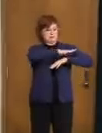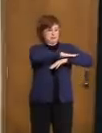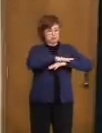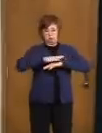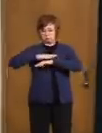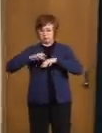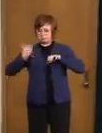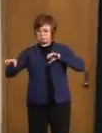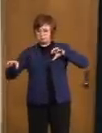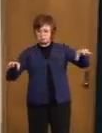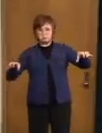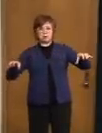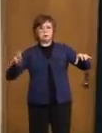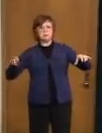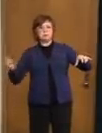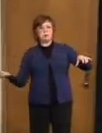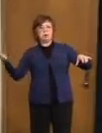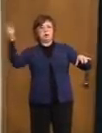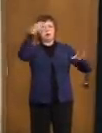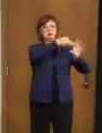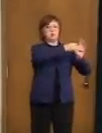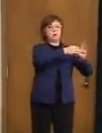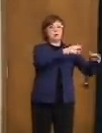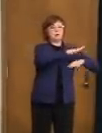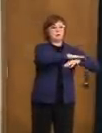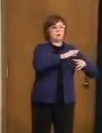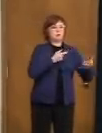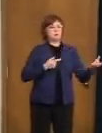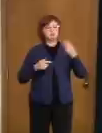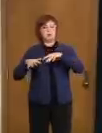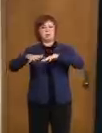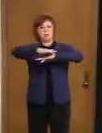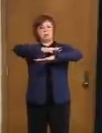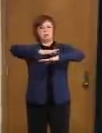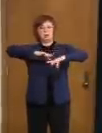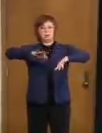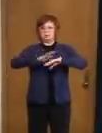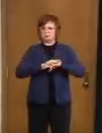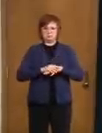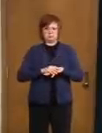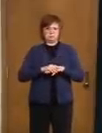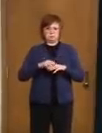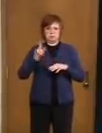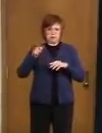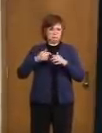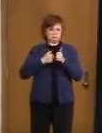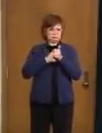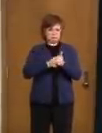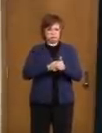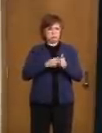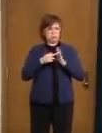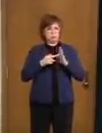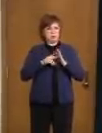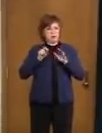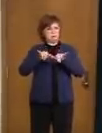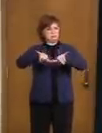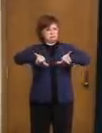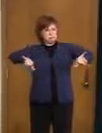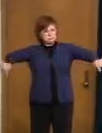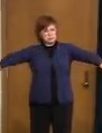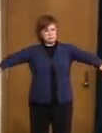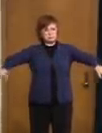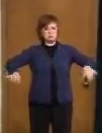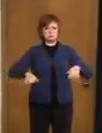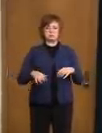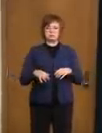that's resulting in outbreaks. So again, I think we have to recognize that unless all of us pull together, COVID comes back